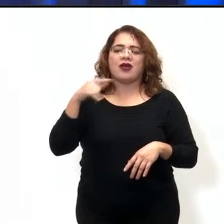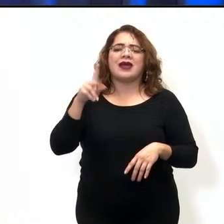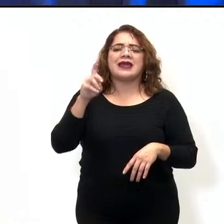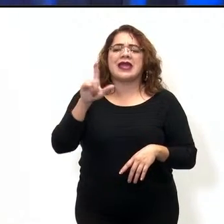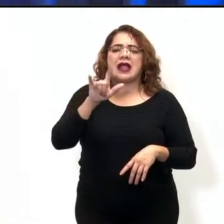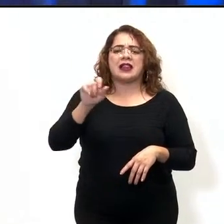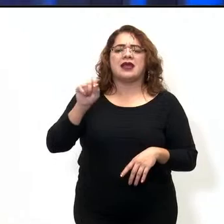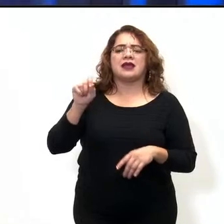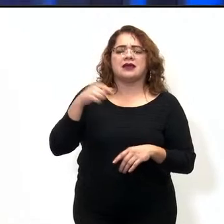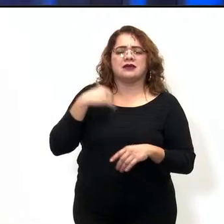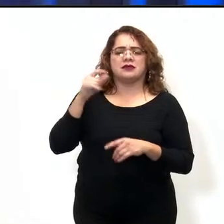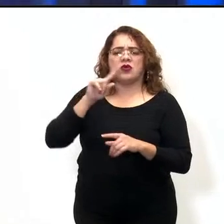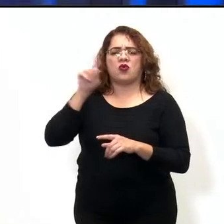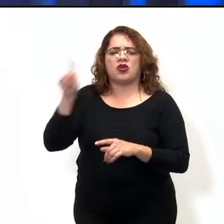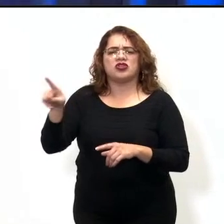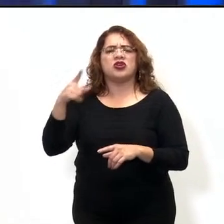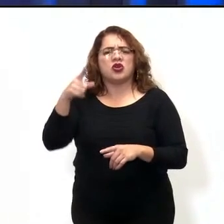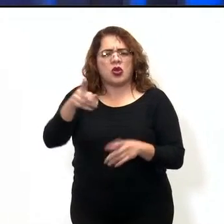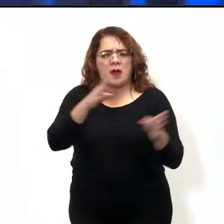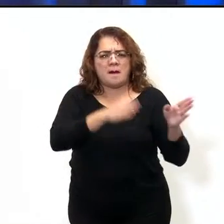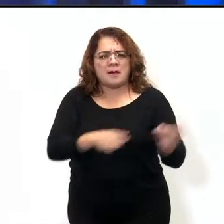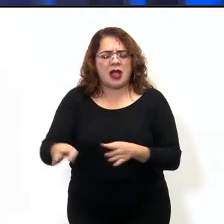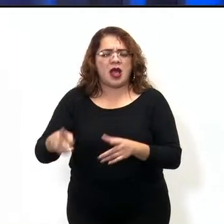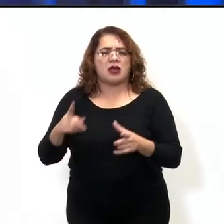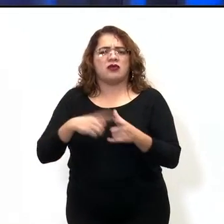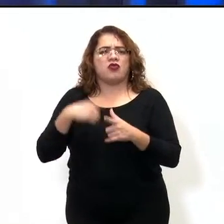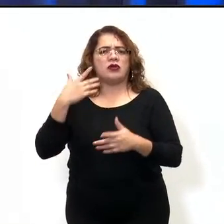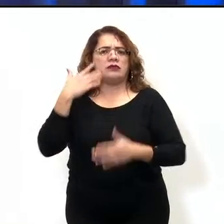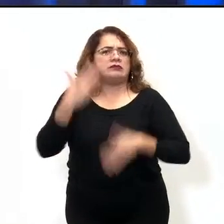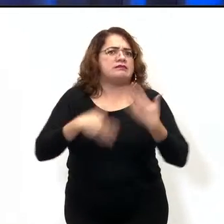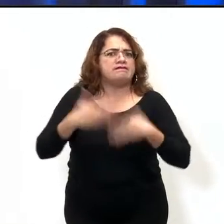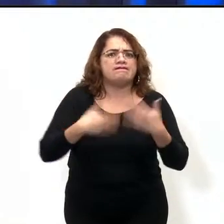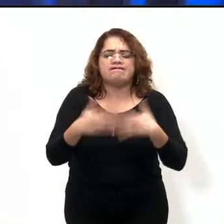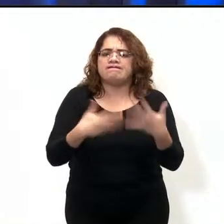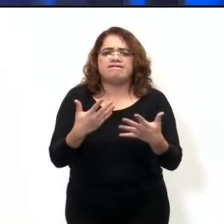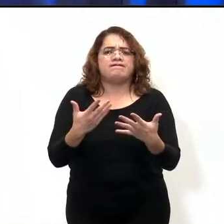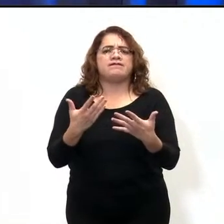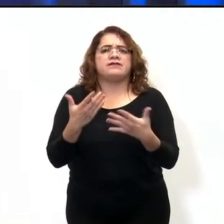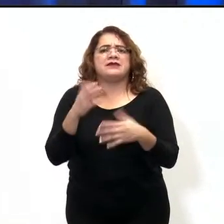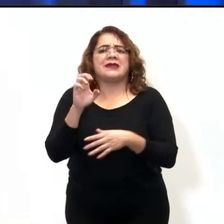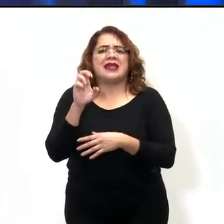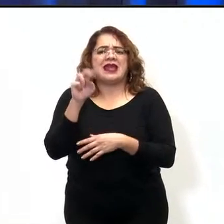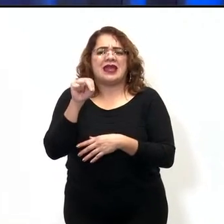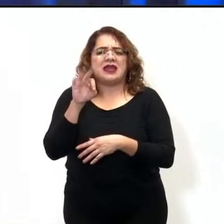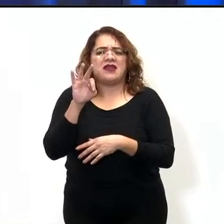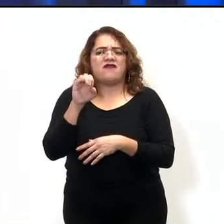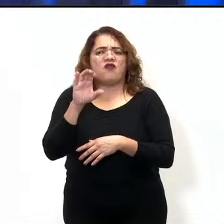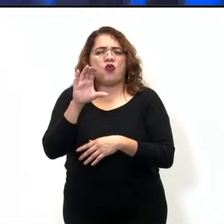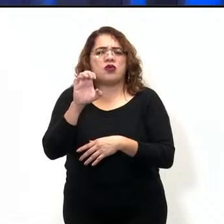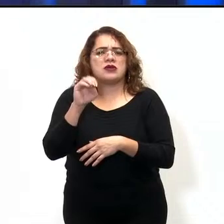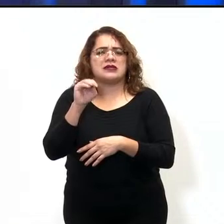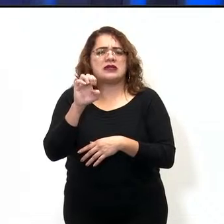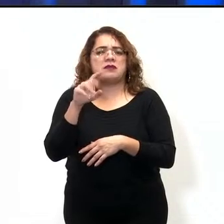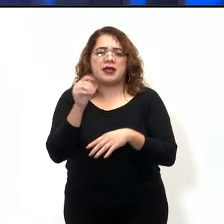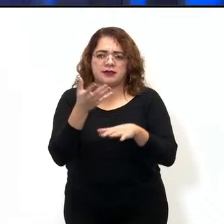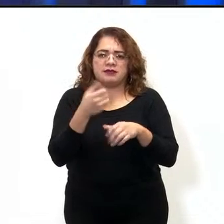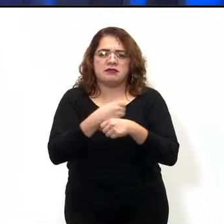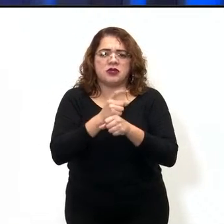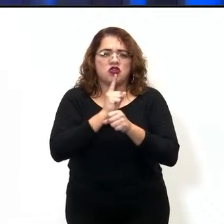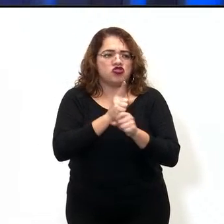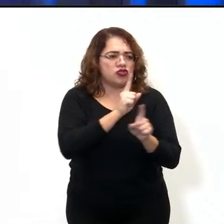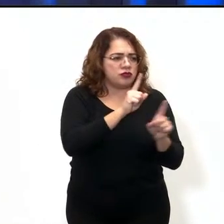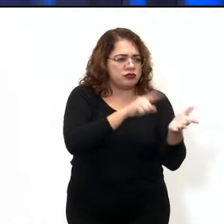type of enforcement or anything the city is planning on doing as far as enforcement, especially for over this holidays?